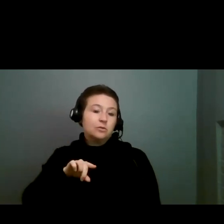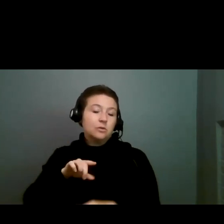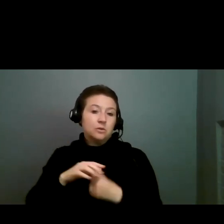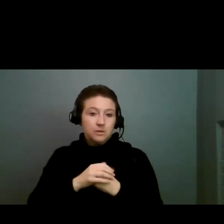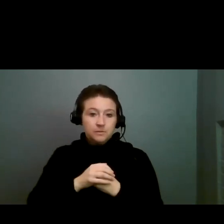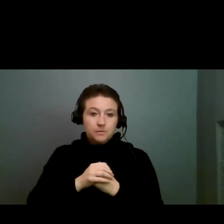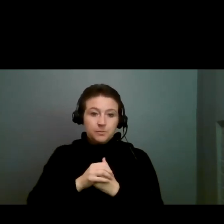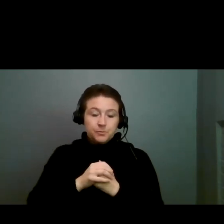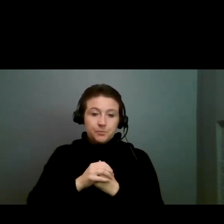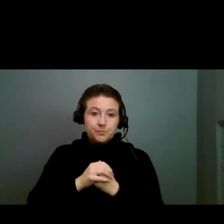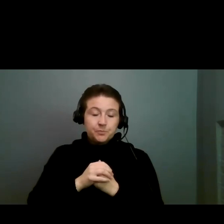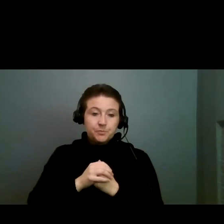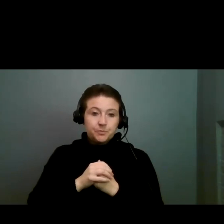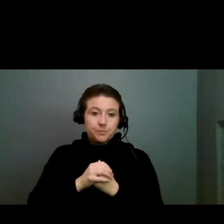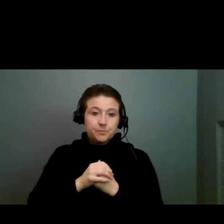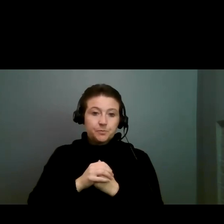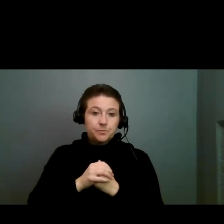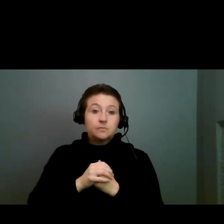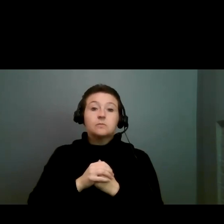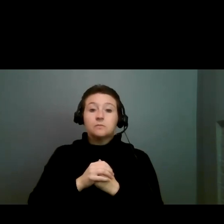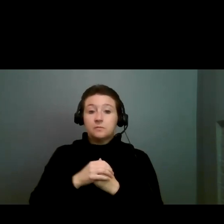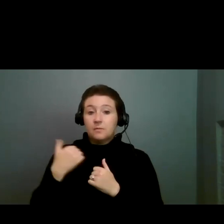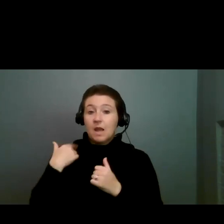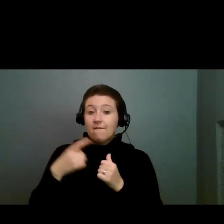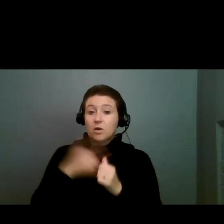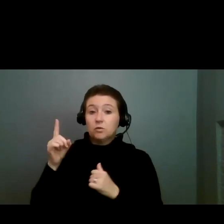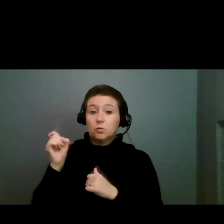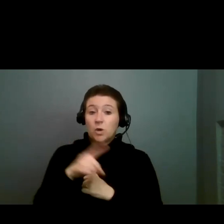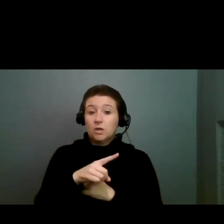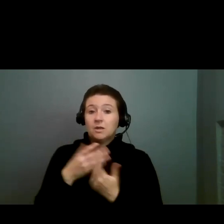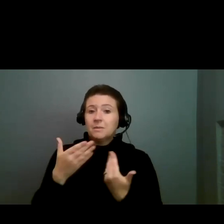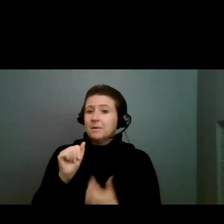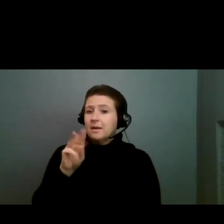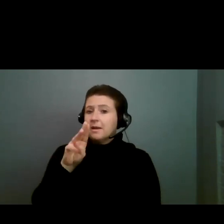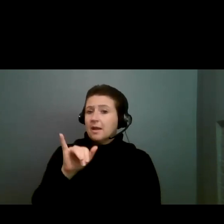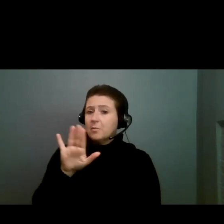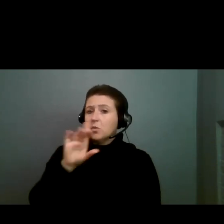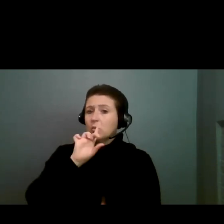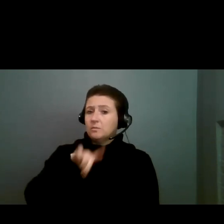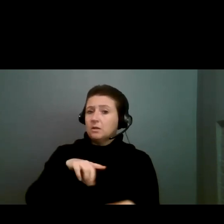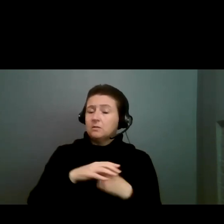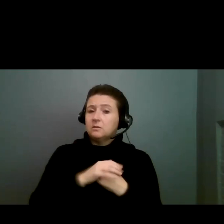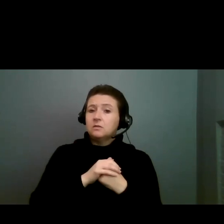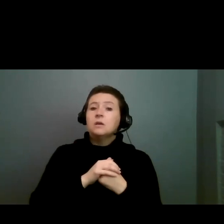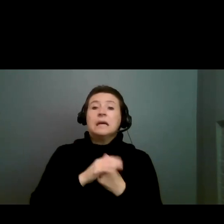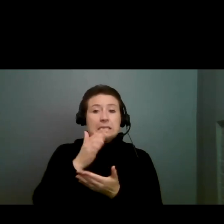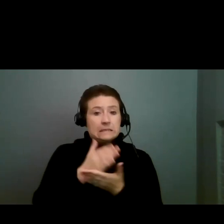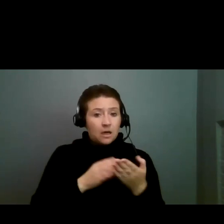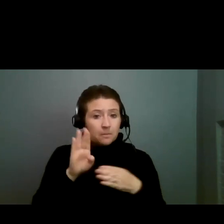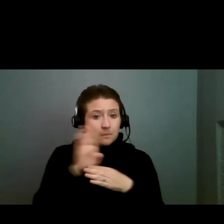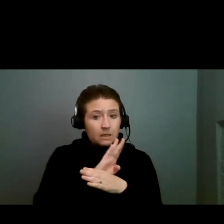this information with the public. We do have a first question, and perhaps, Amy, you can respond to this. Some businesses